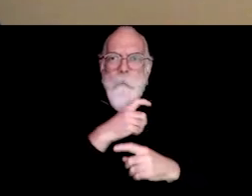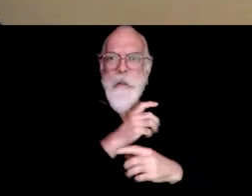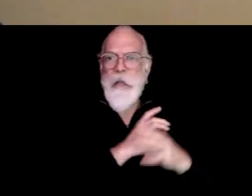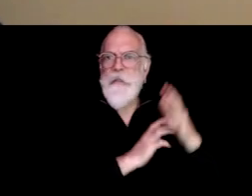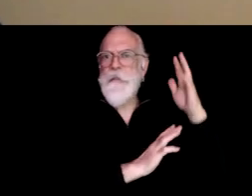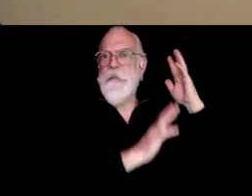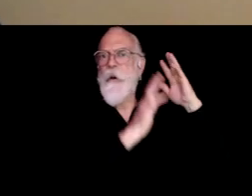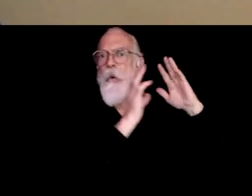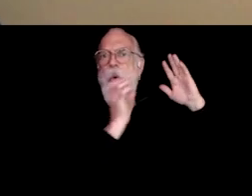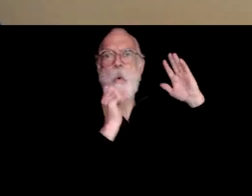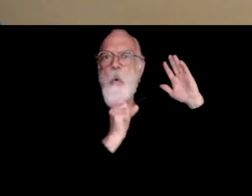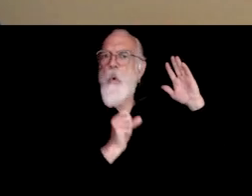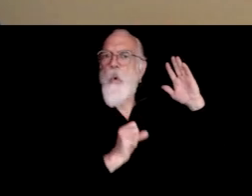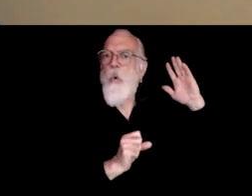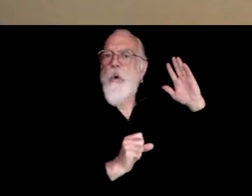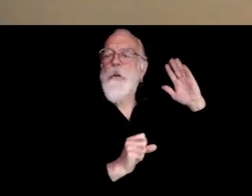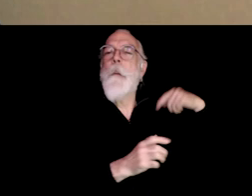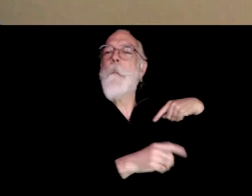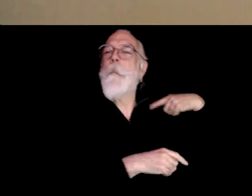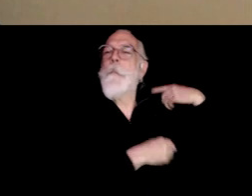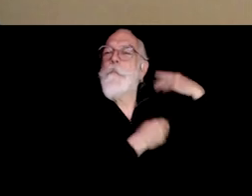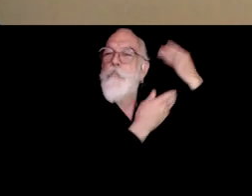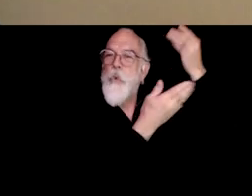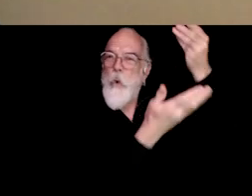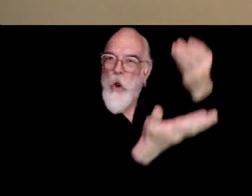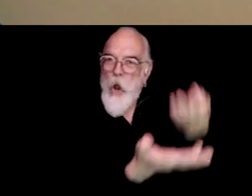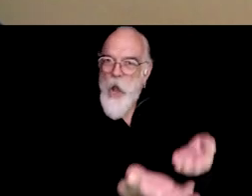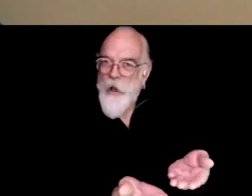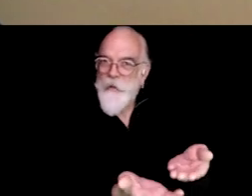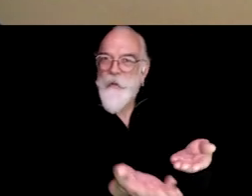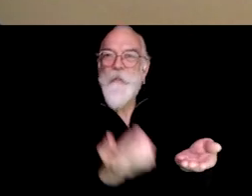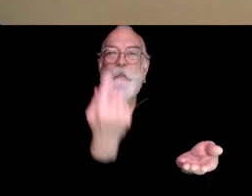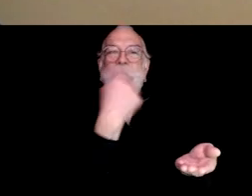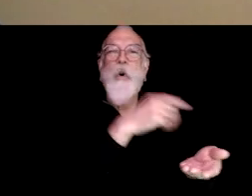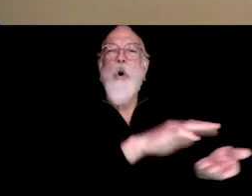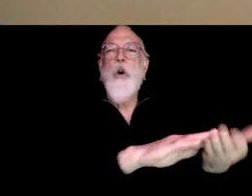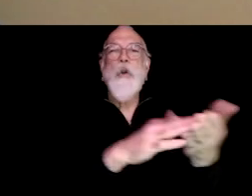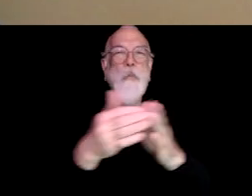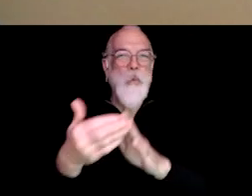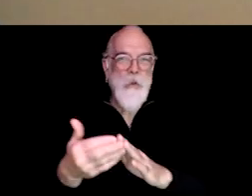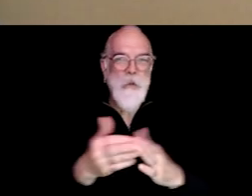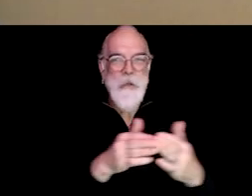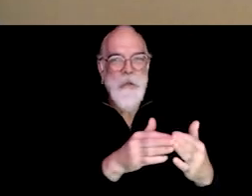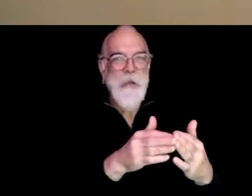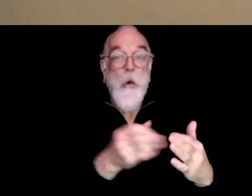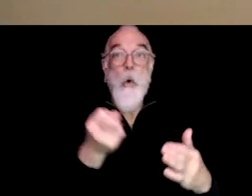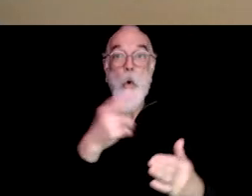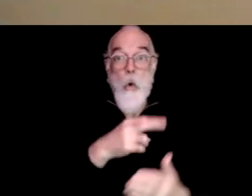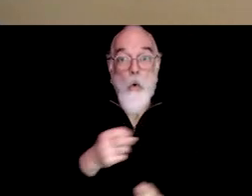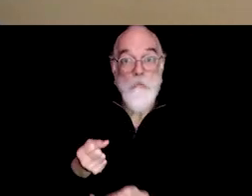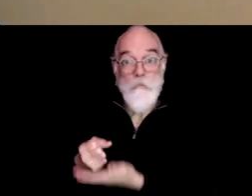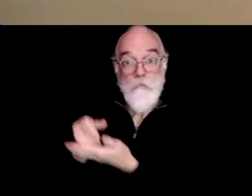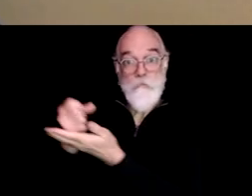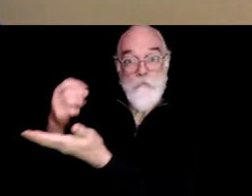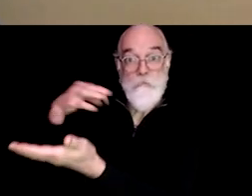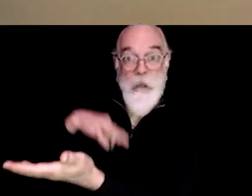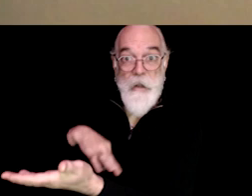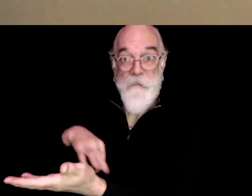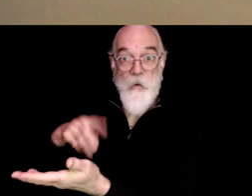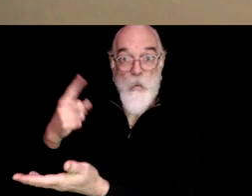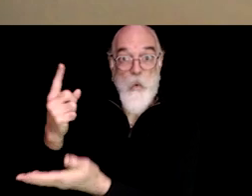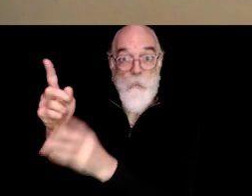complex, and yet recalled for a community or for a single person.